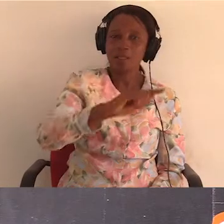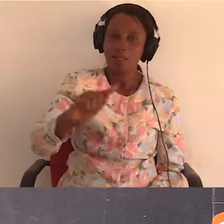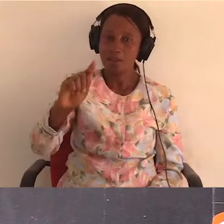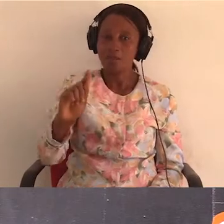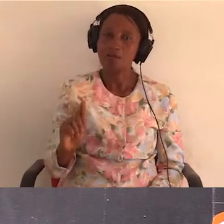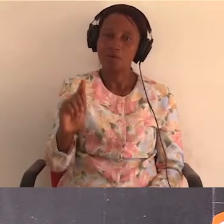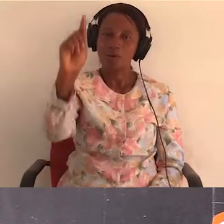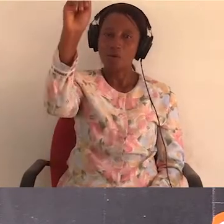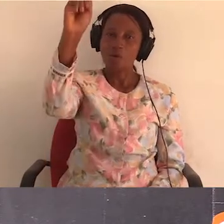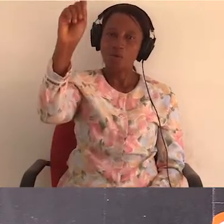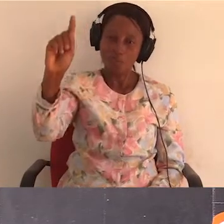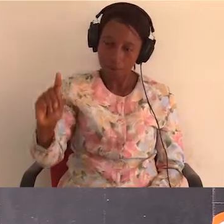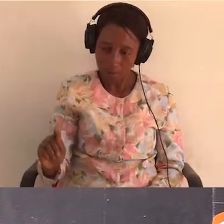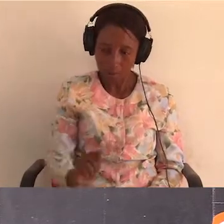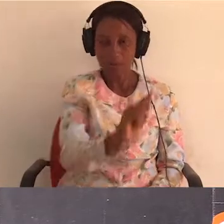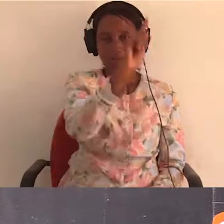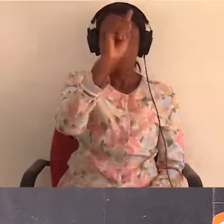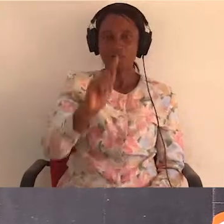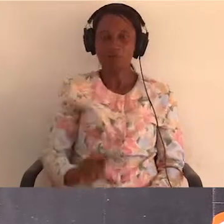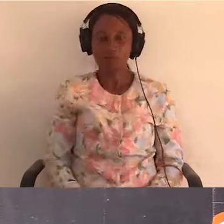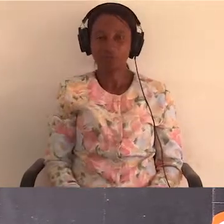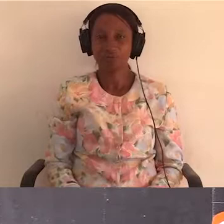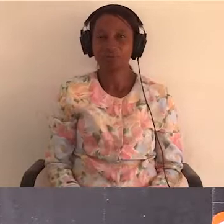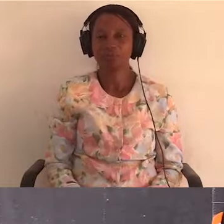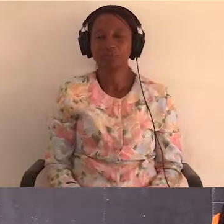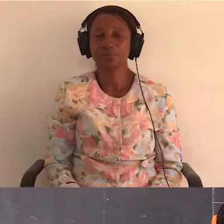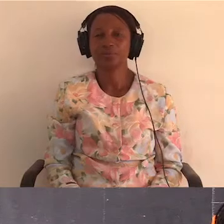Around, up, down, and a curve.